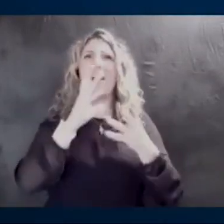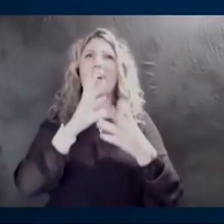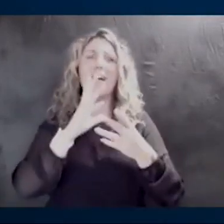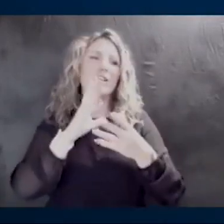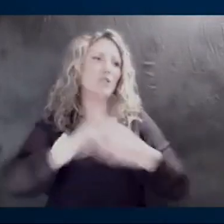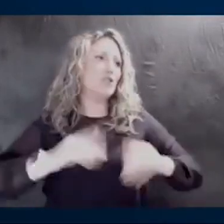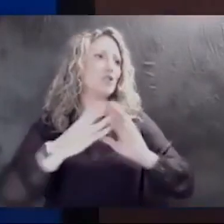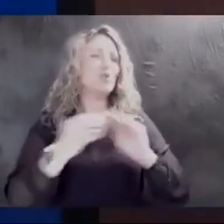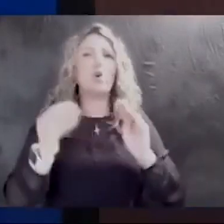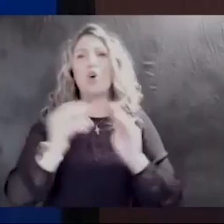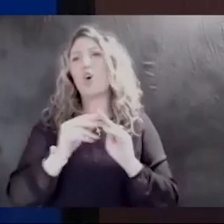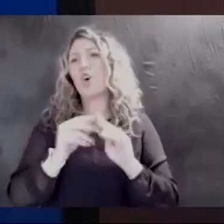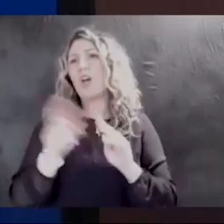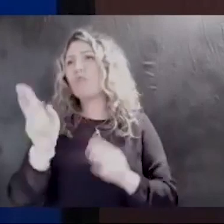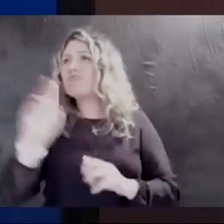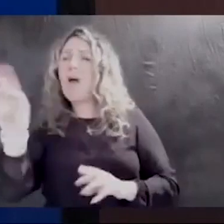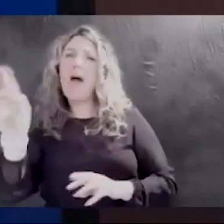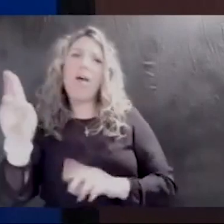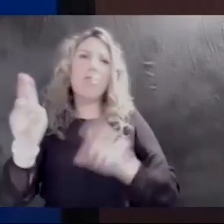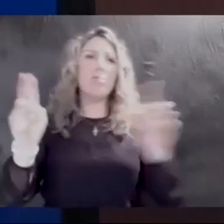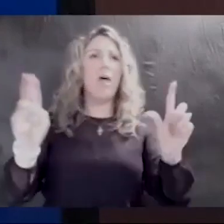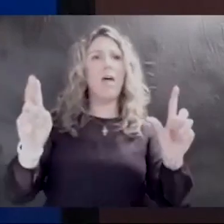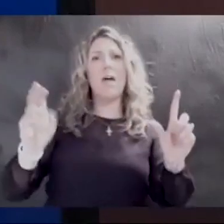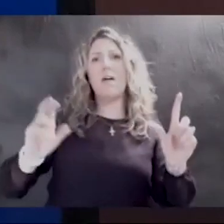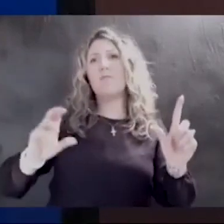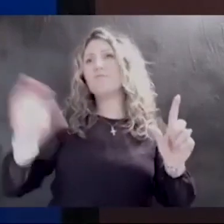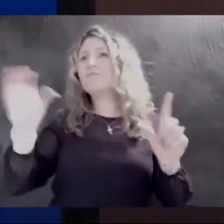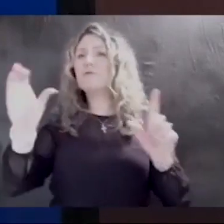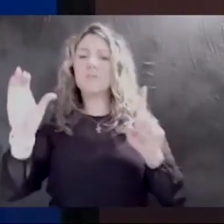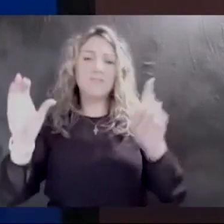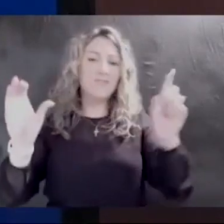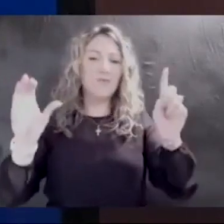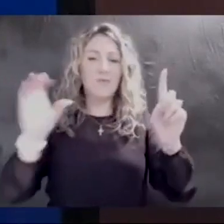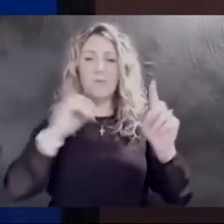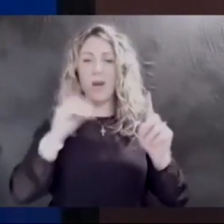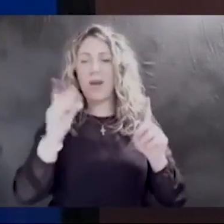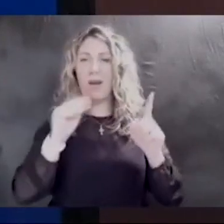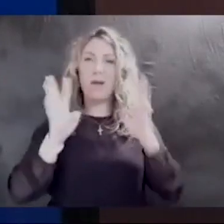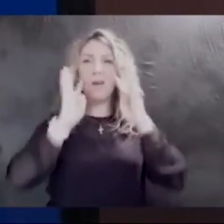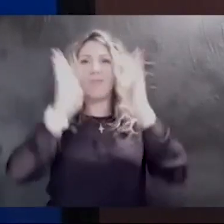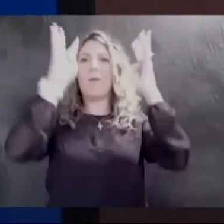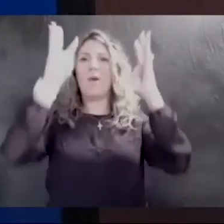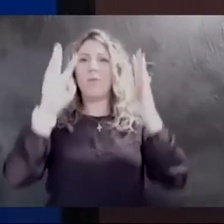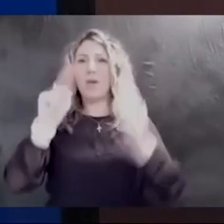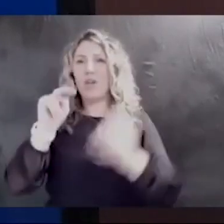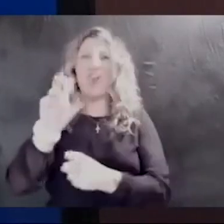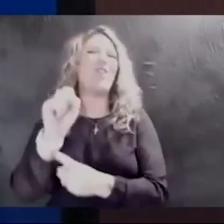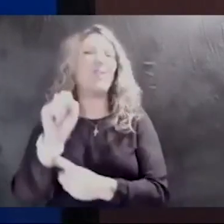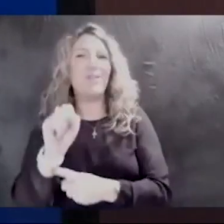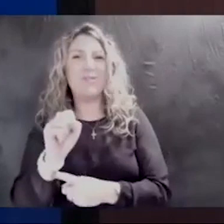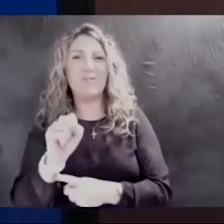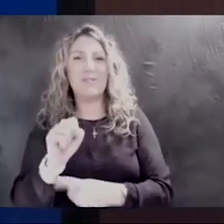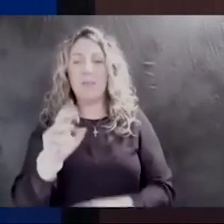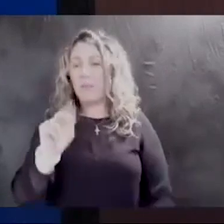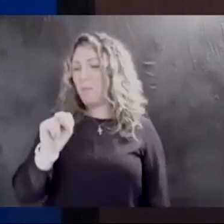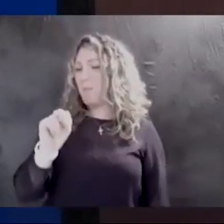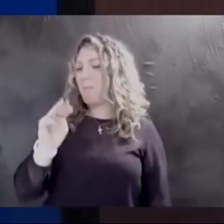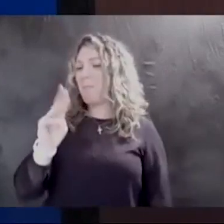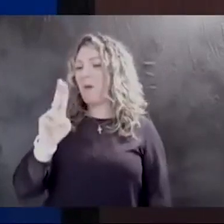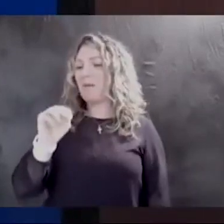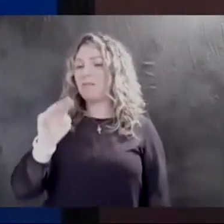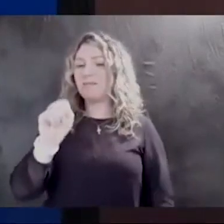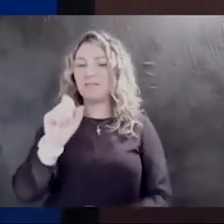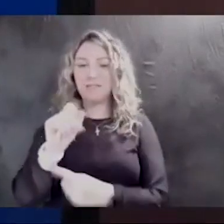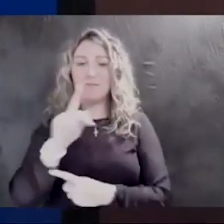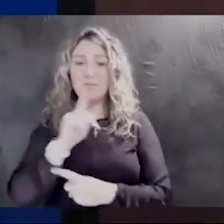left dogma, and not being part of the made-up news network, the MUNs. It's been really good. And